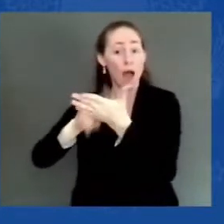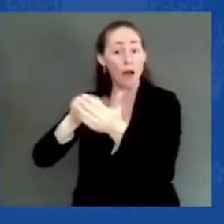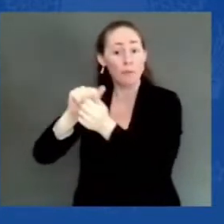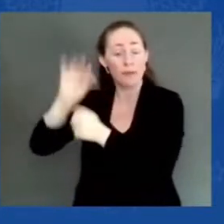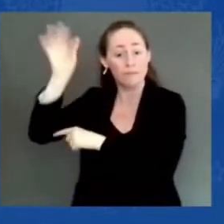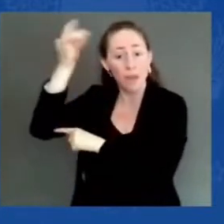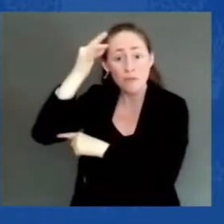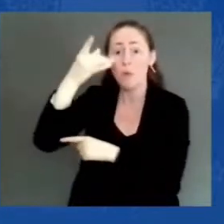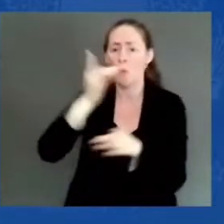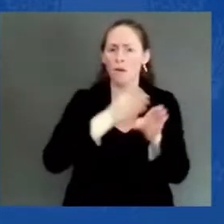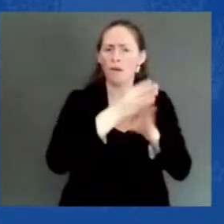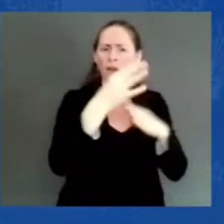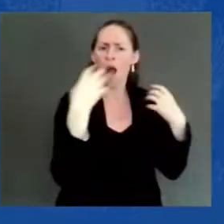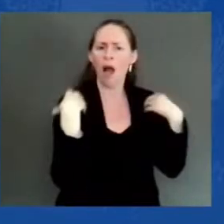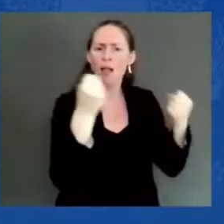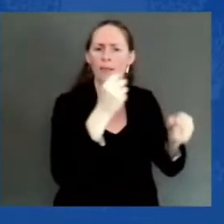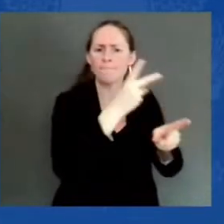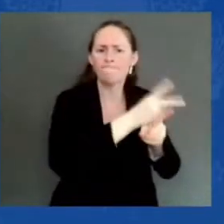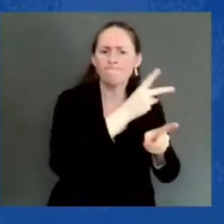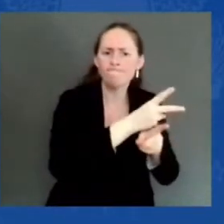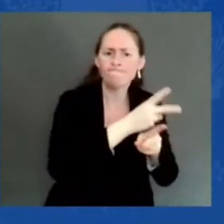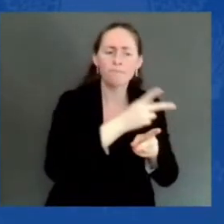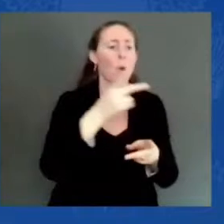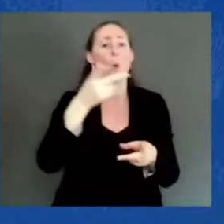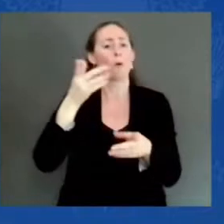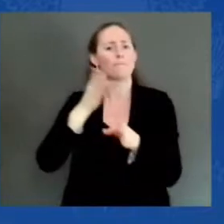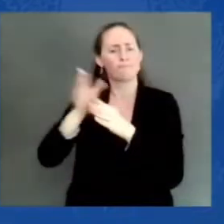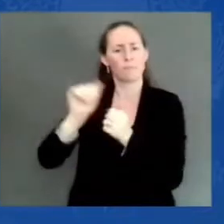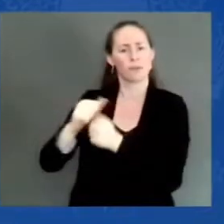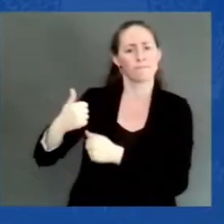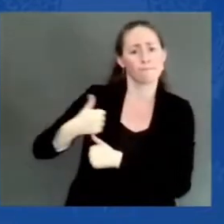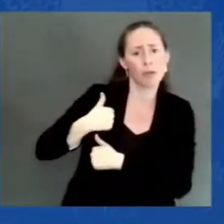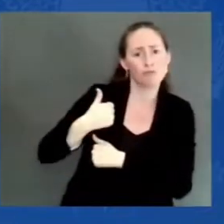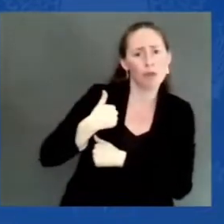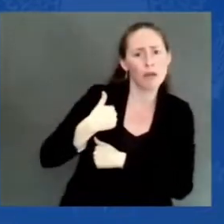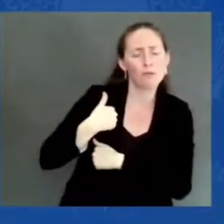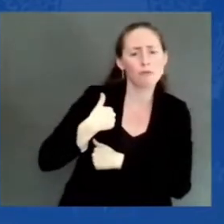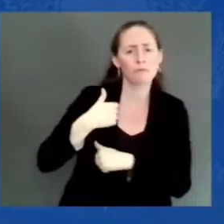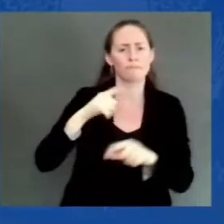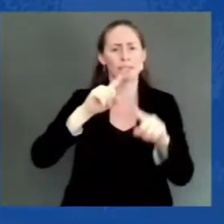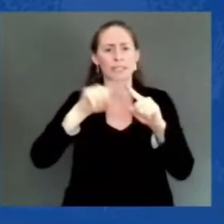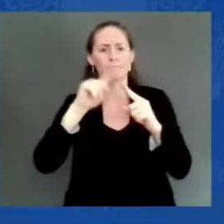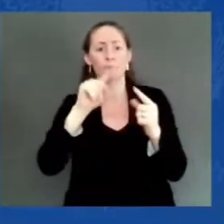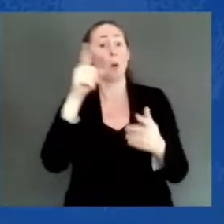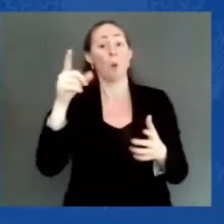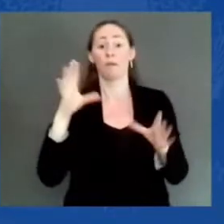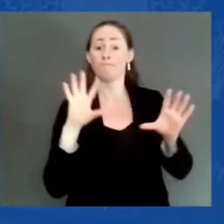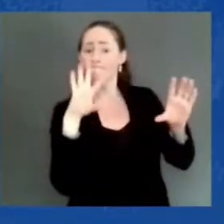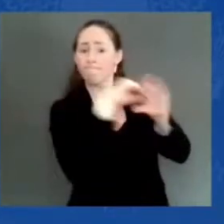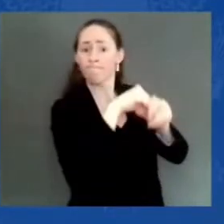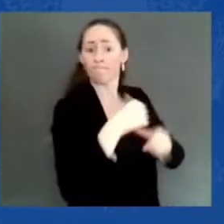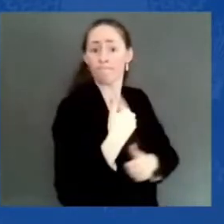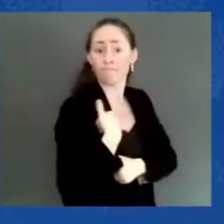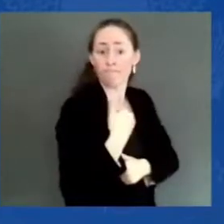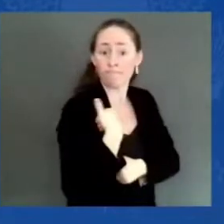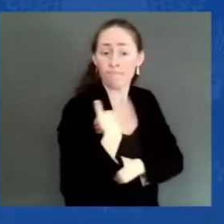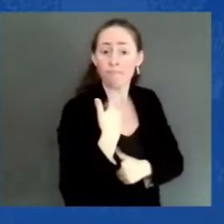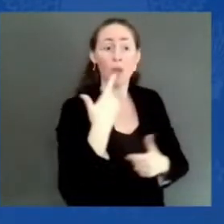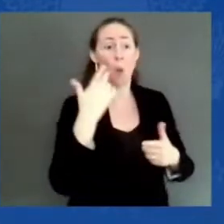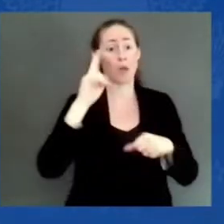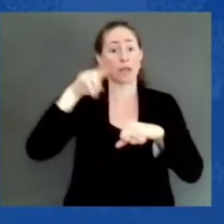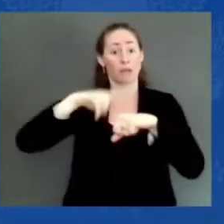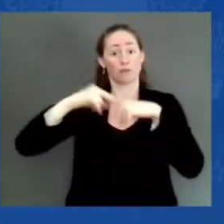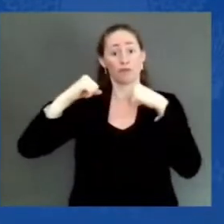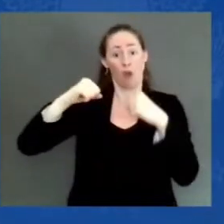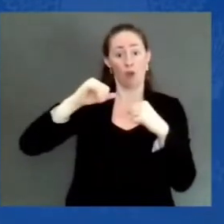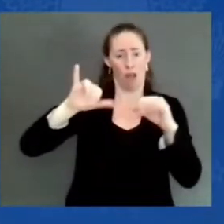hospitals, and our active duty military reservists and National Guard. Today I'm announcing a new step. If